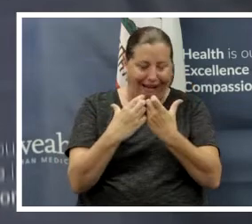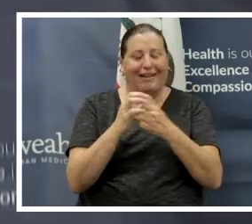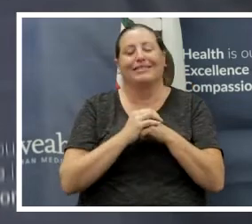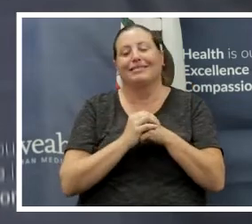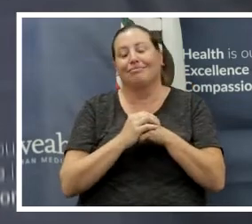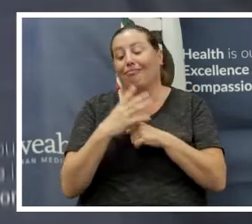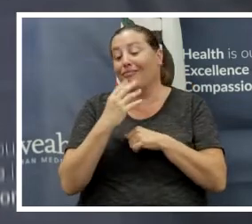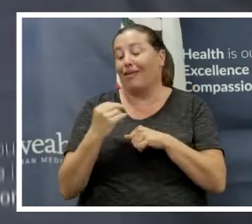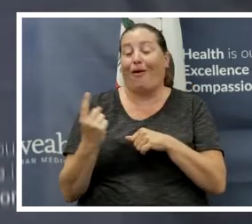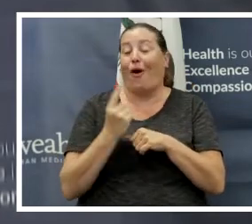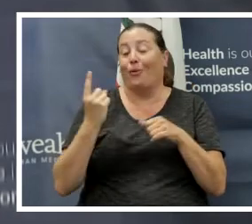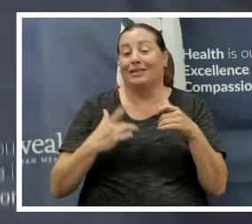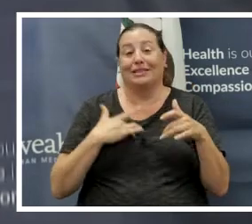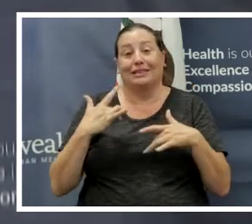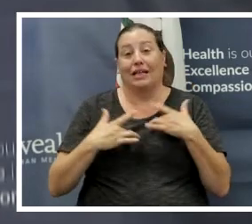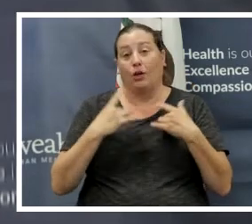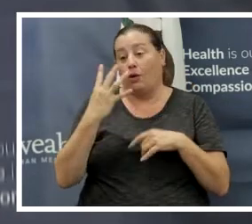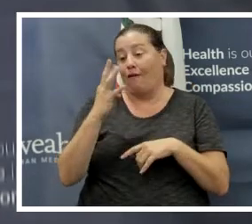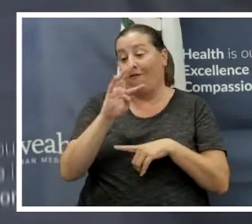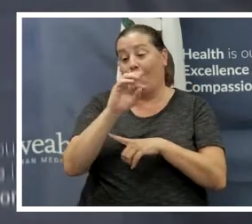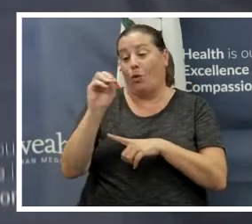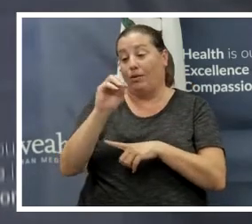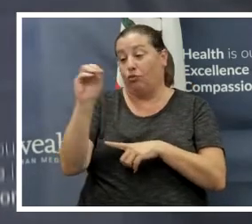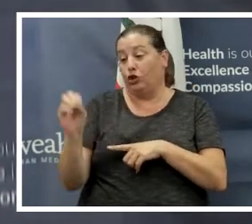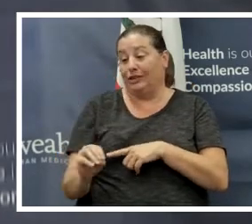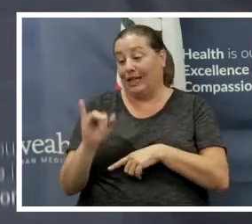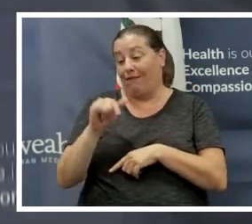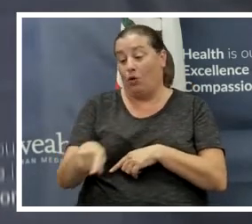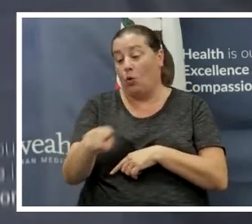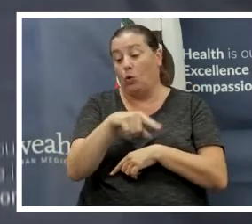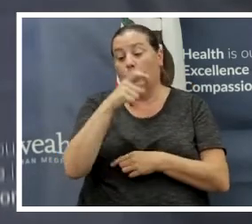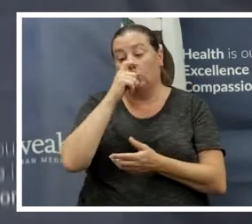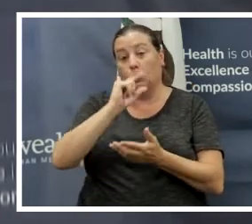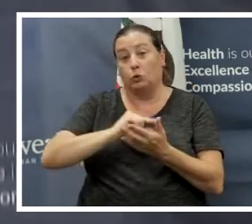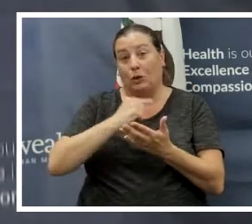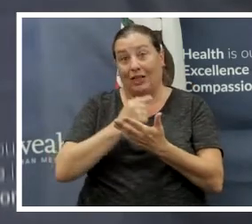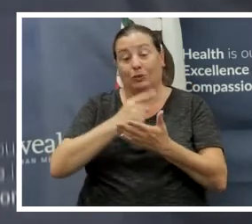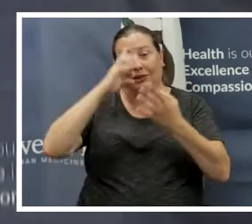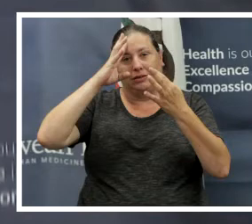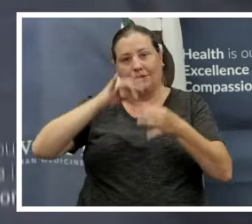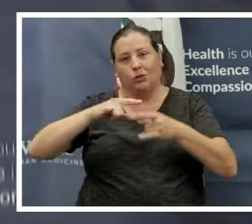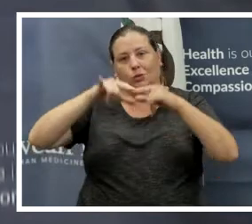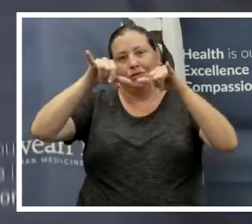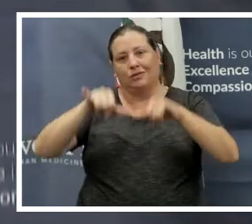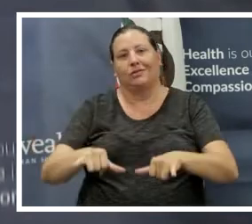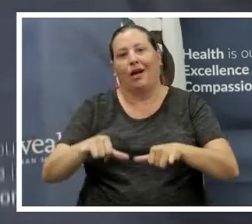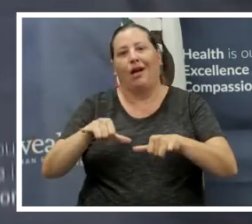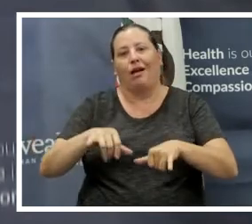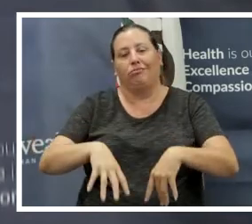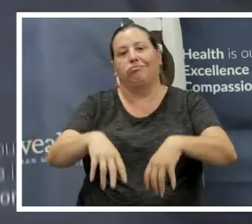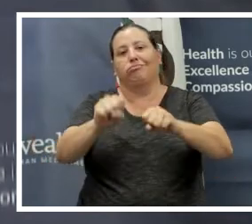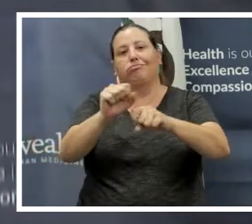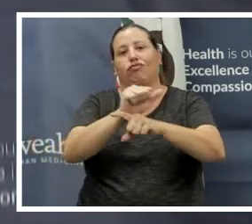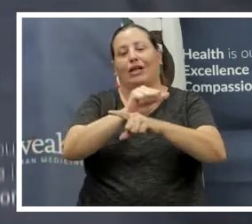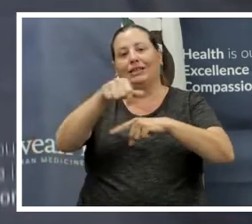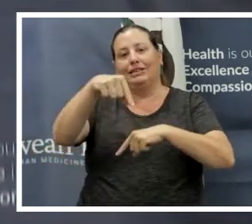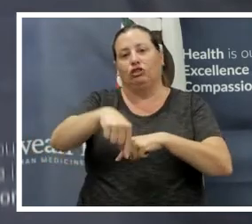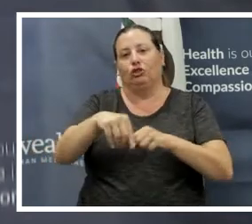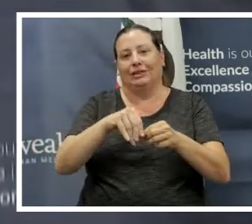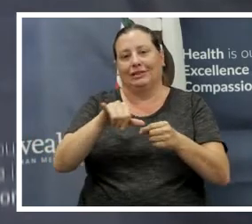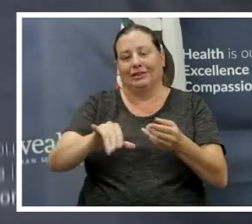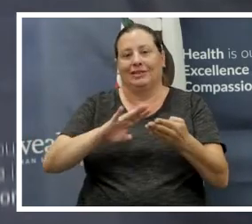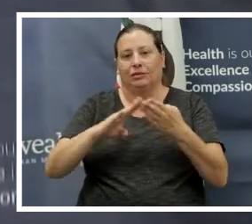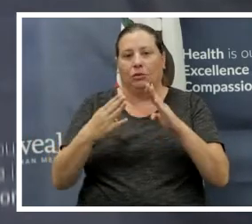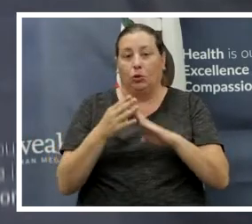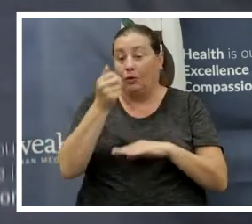that 40% of those that graduated have decided to stay and practice in this community. Just a few days after they graduated,